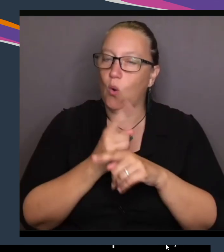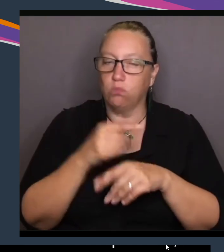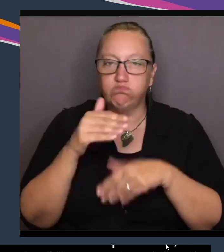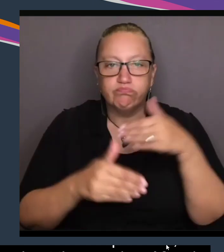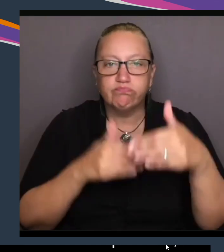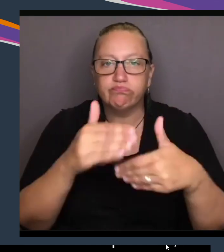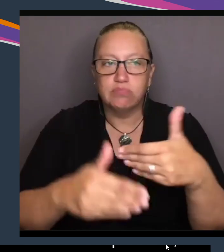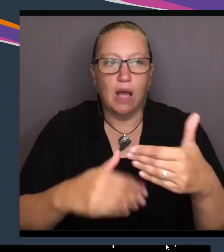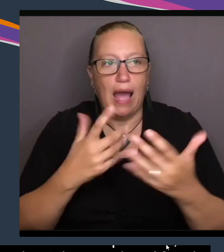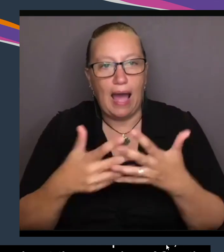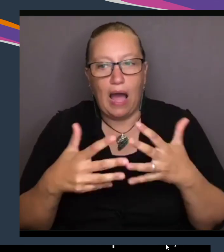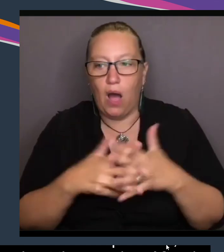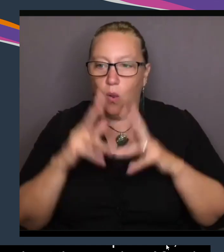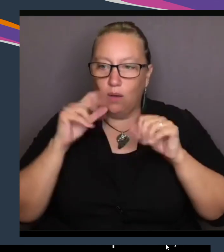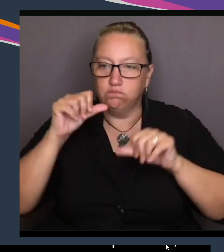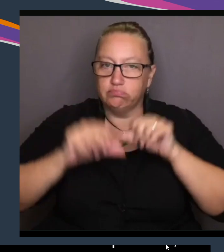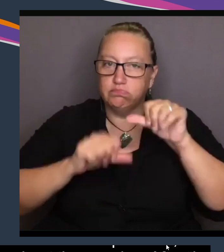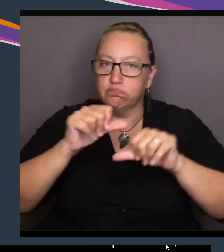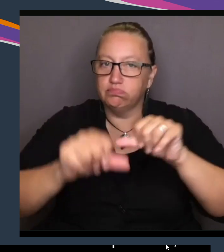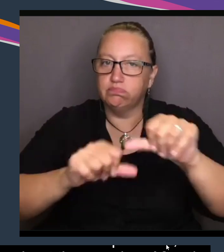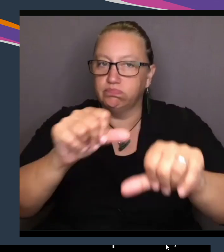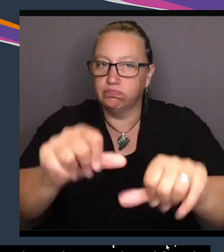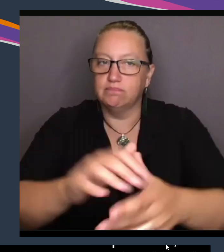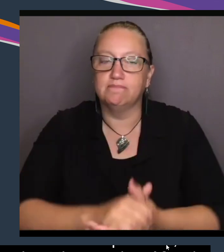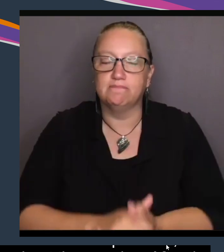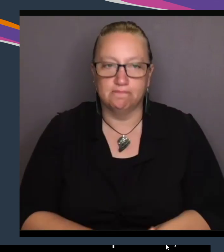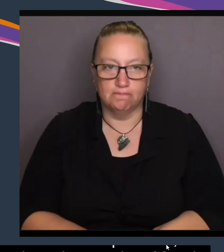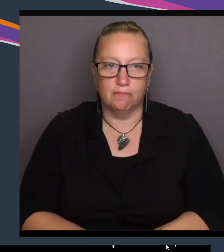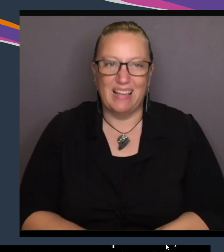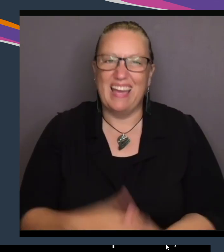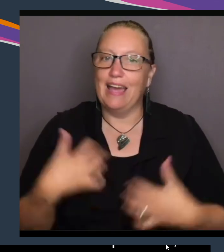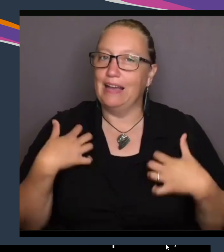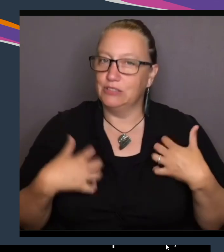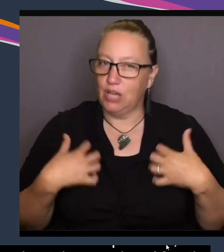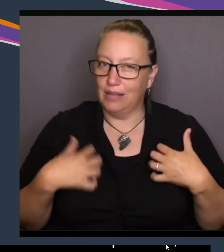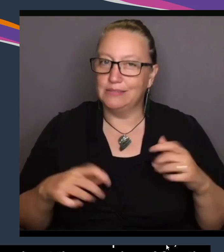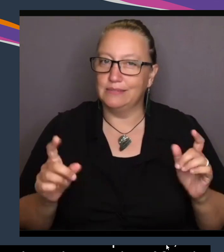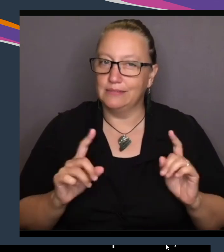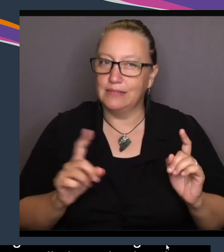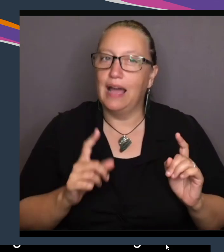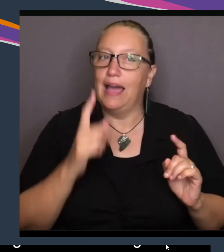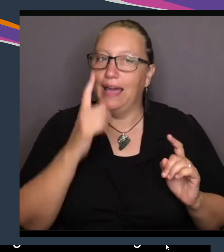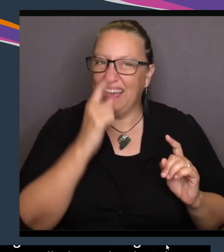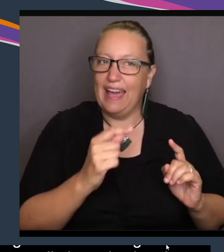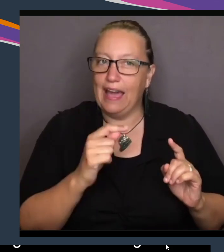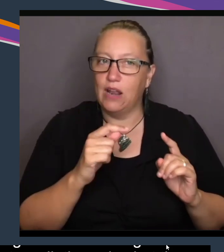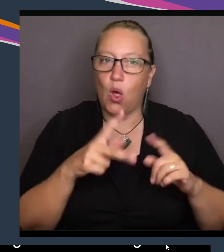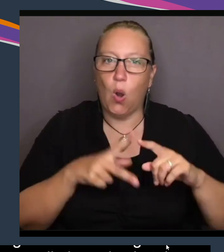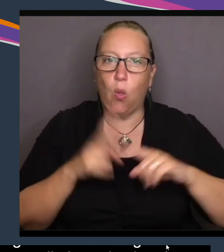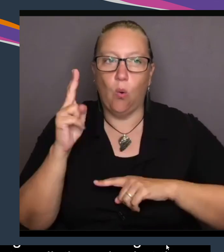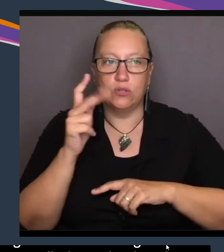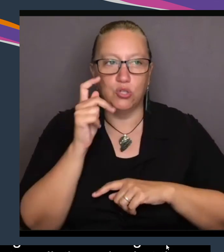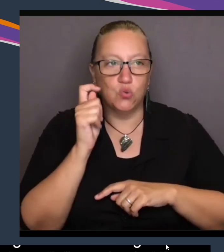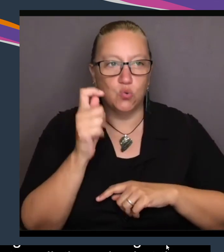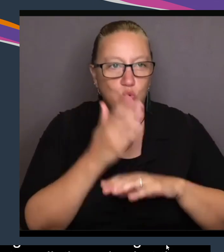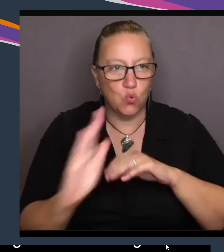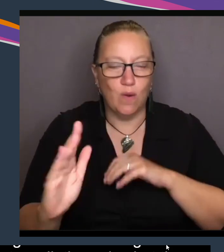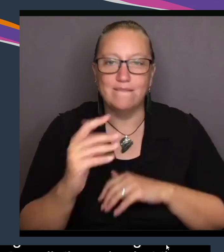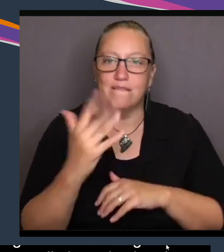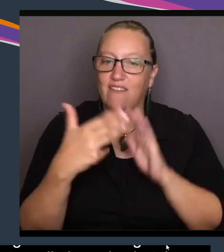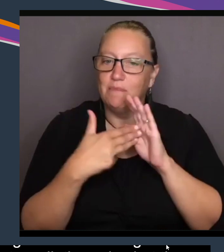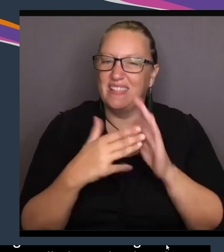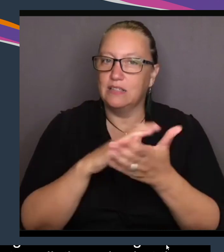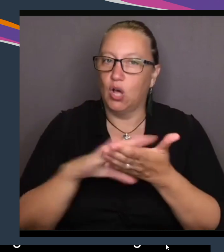unfold. This is the exciting bit. We're here today to launch a new $5 million disability research funding